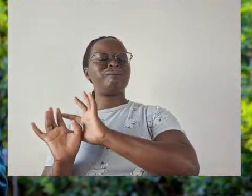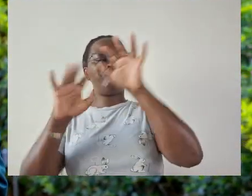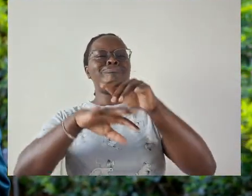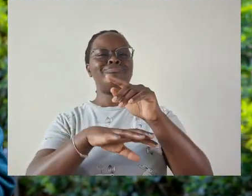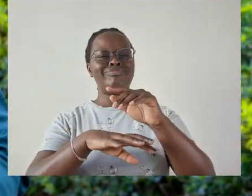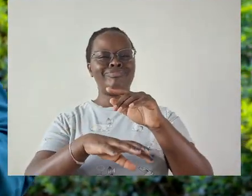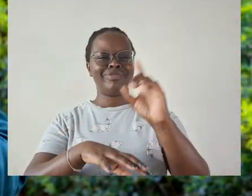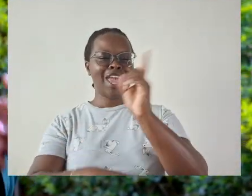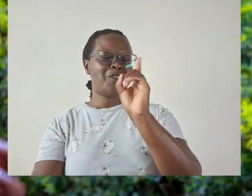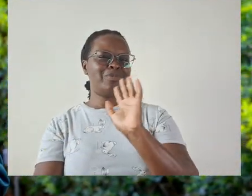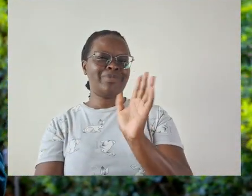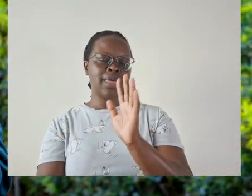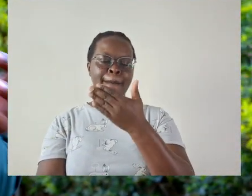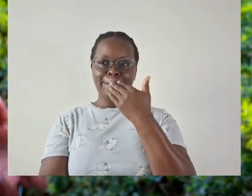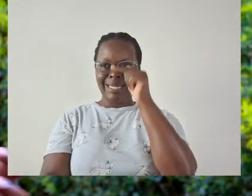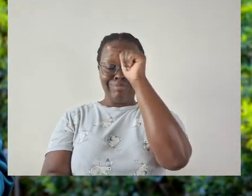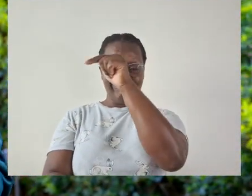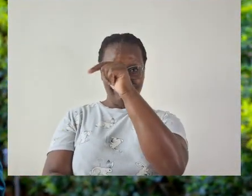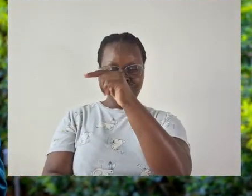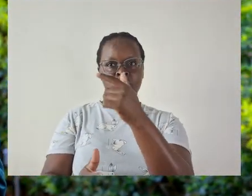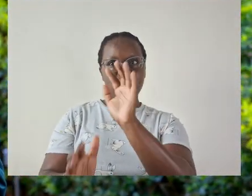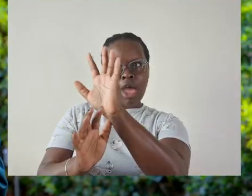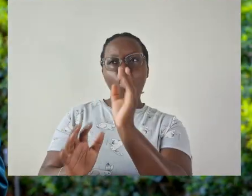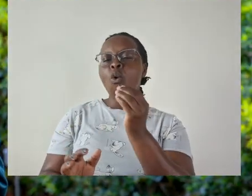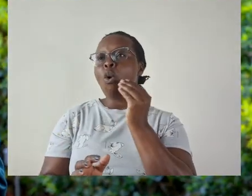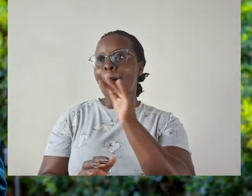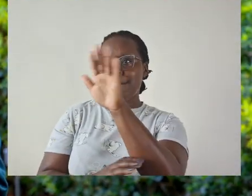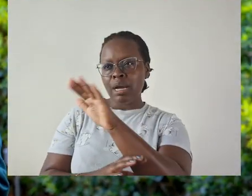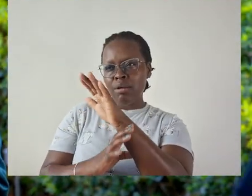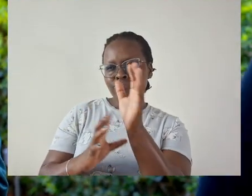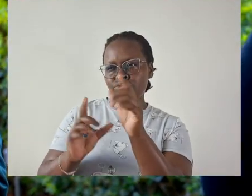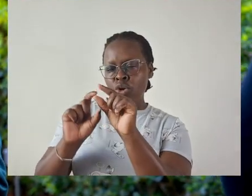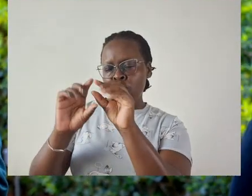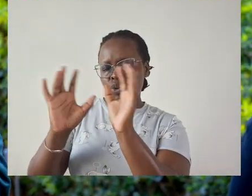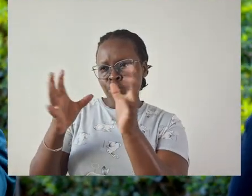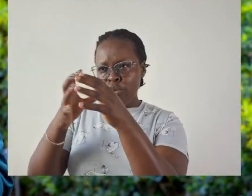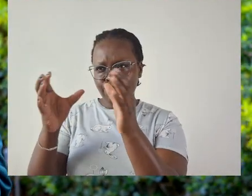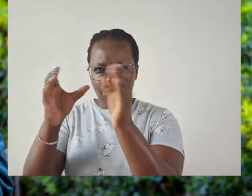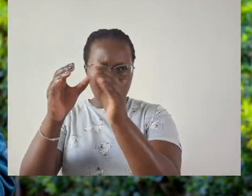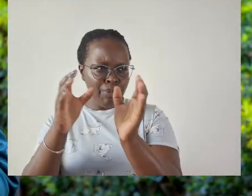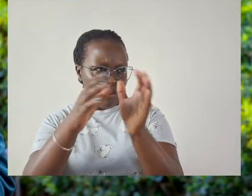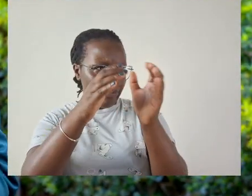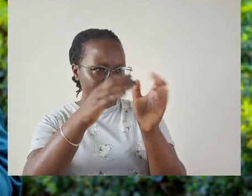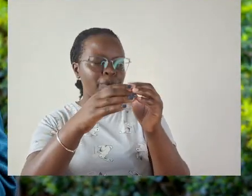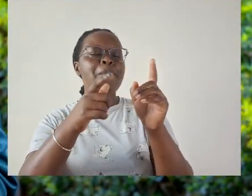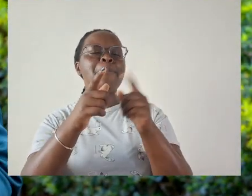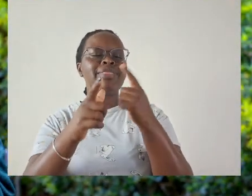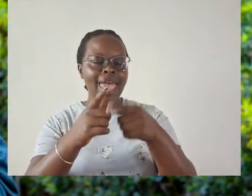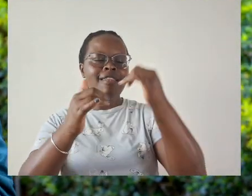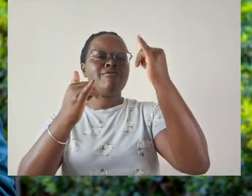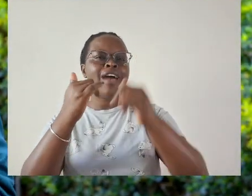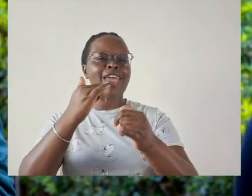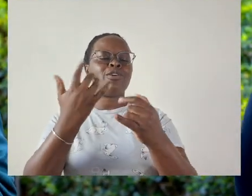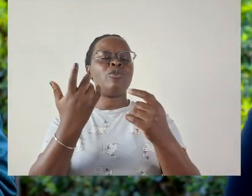regional level, and then we can organize one national summit for them. That is very important. Those are the lessons we are learning from this